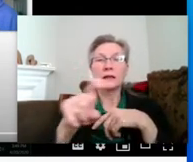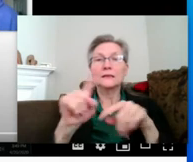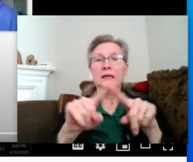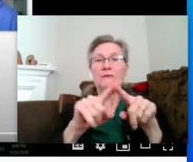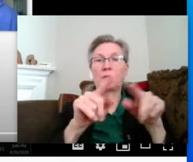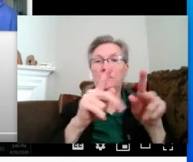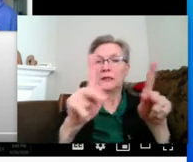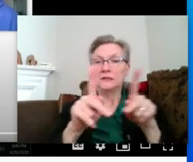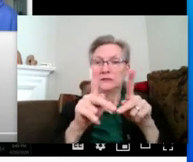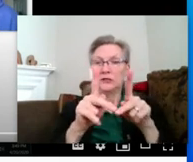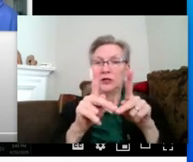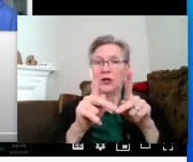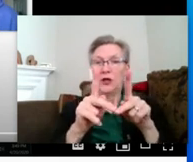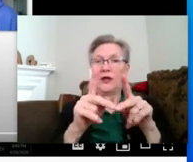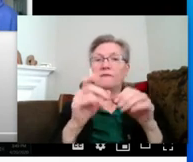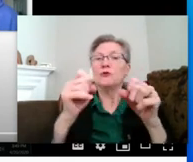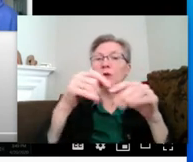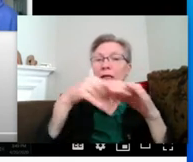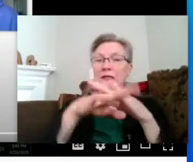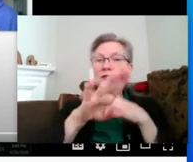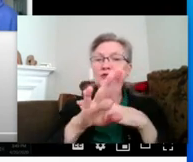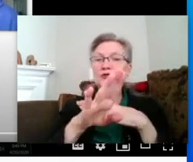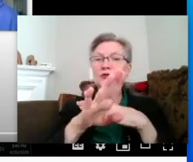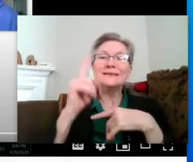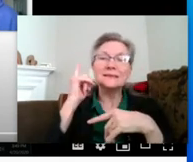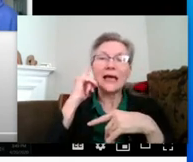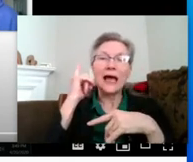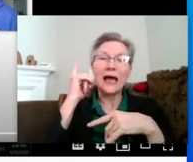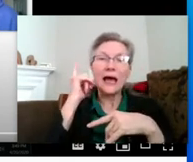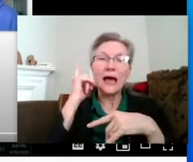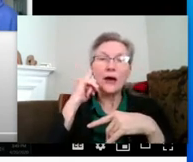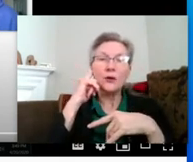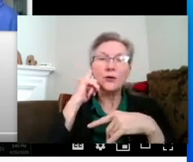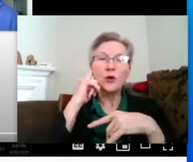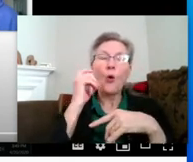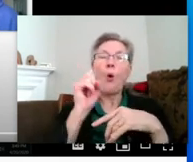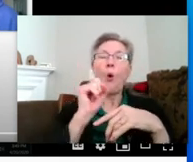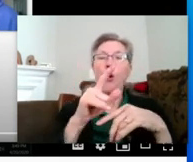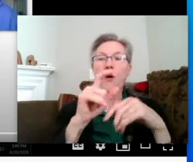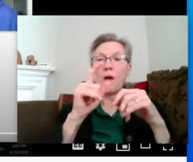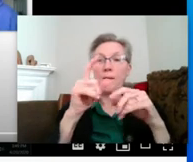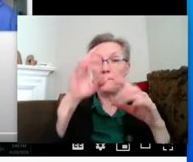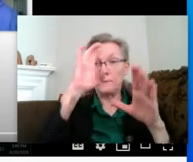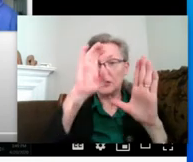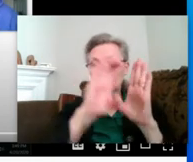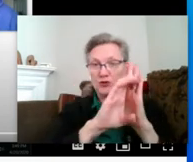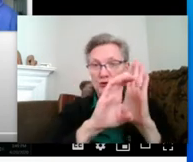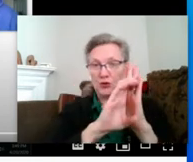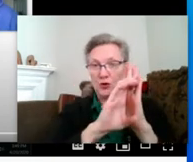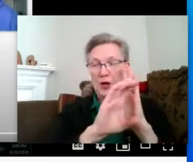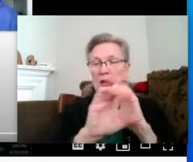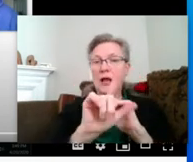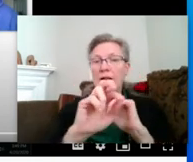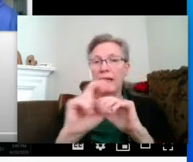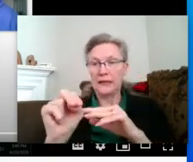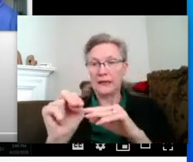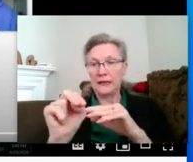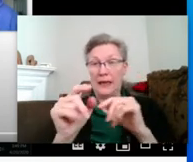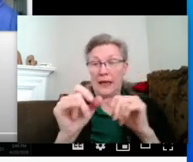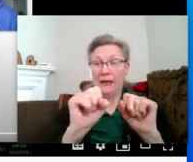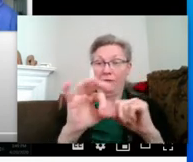If you need to insert audio or a picture or a link, you can use any of those tools up top as well. Let's say you're stuck and you want some